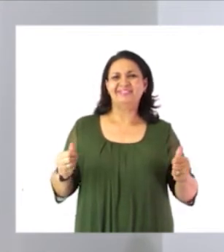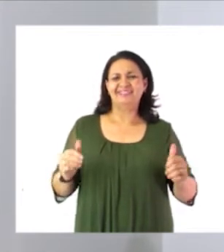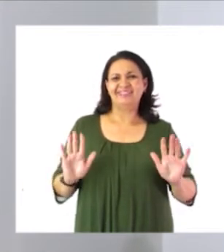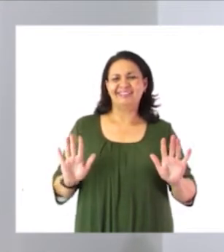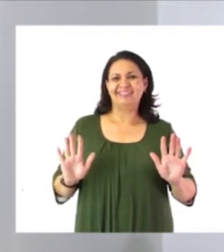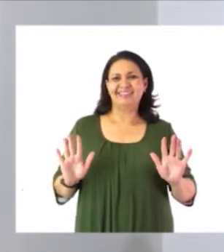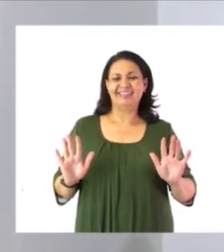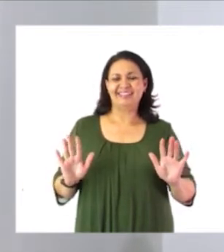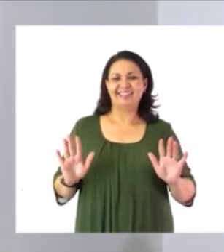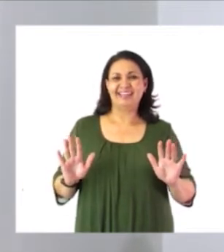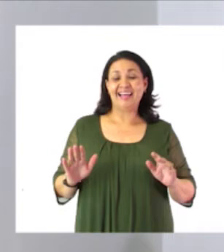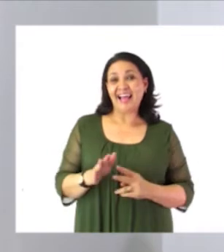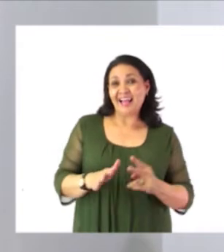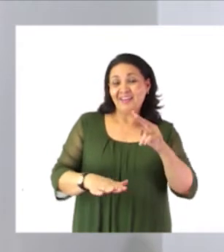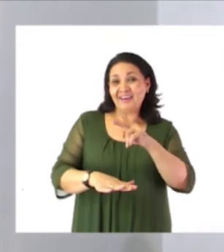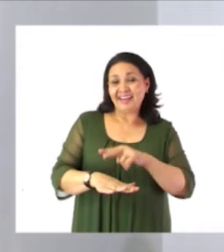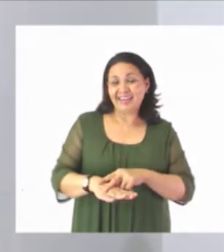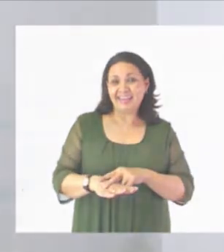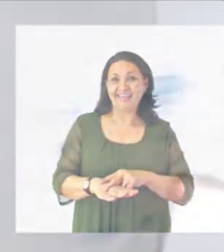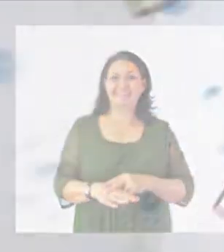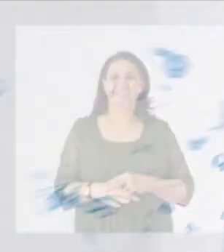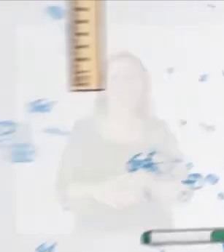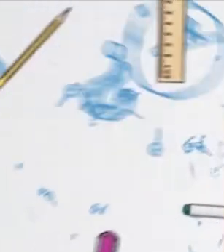Now, are you ready for our next lesson?